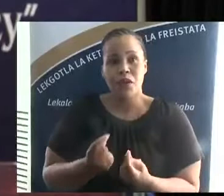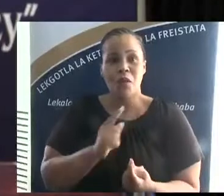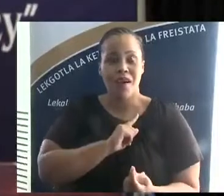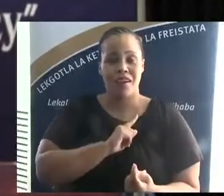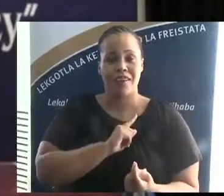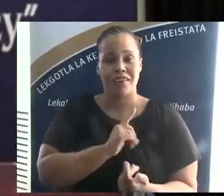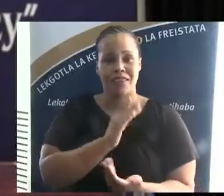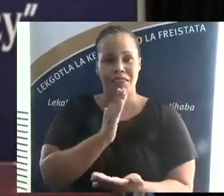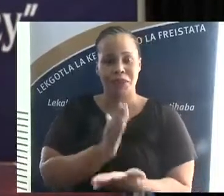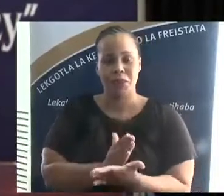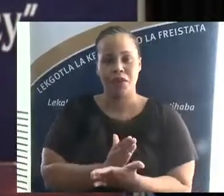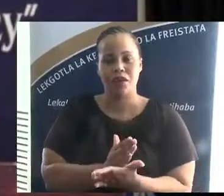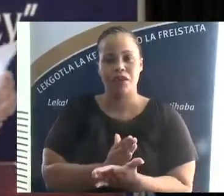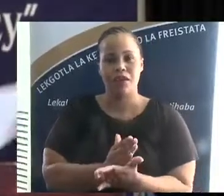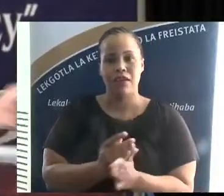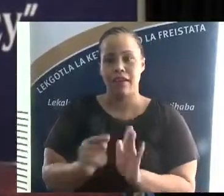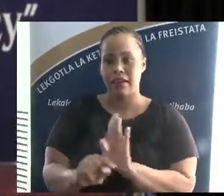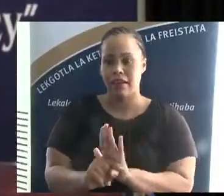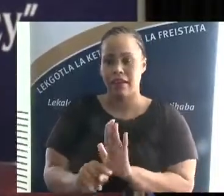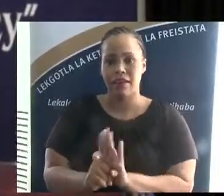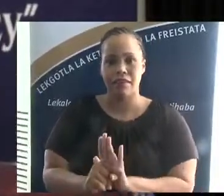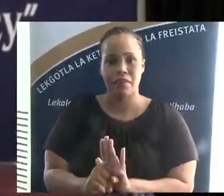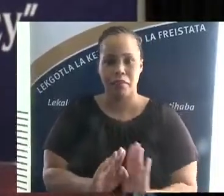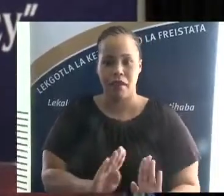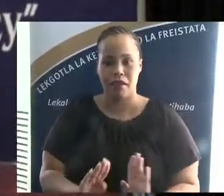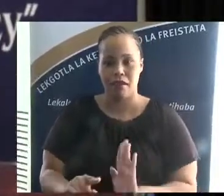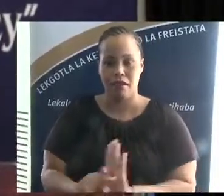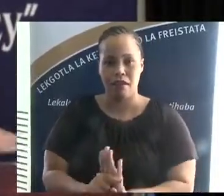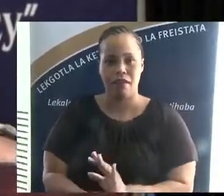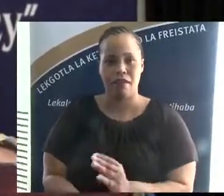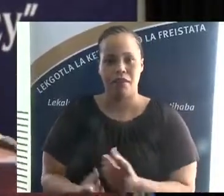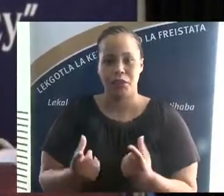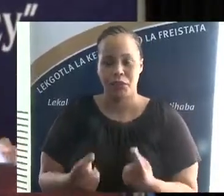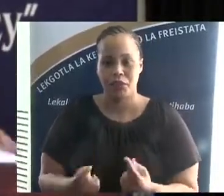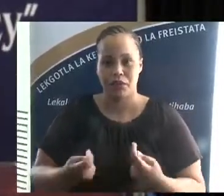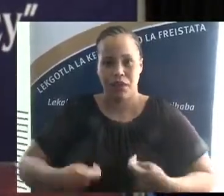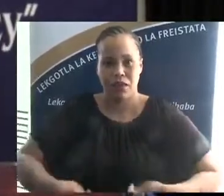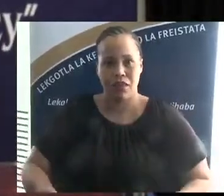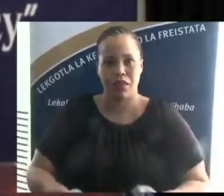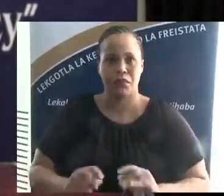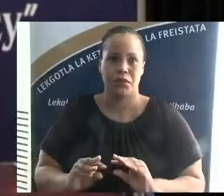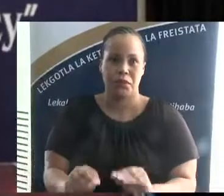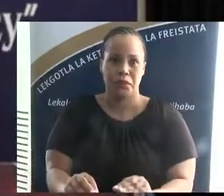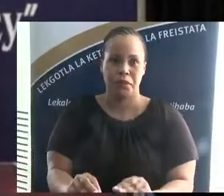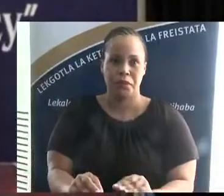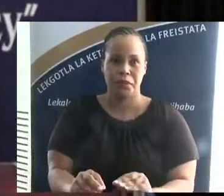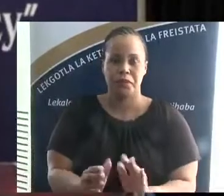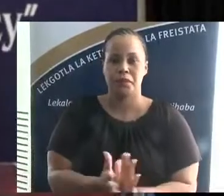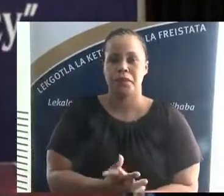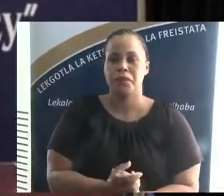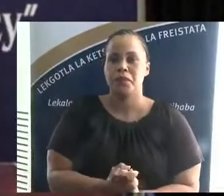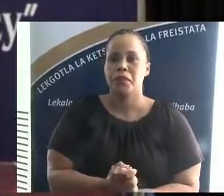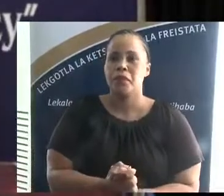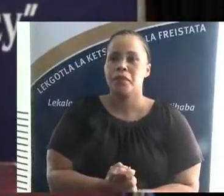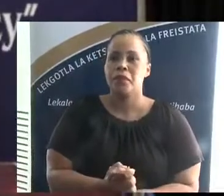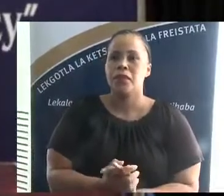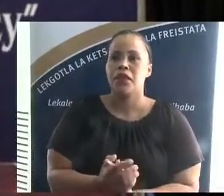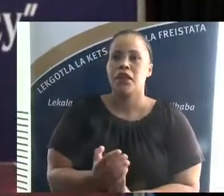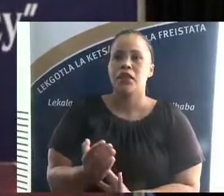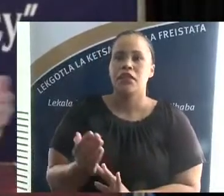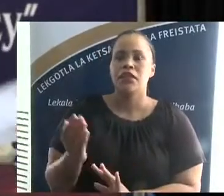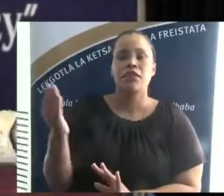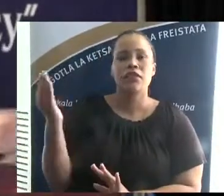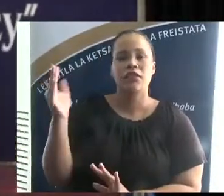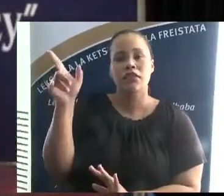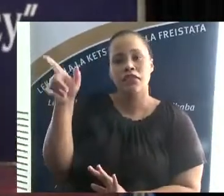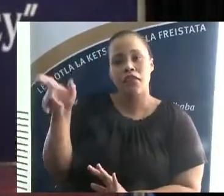the transgressions and the rising irregular expenditure. Honourable Speaker, this should also